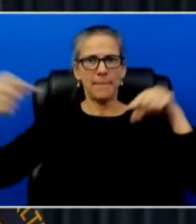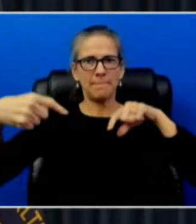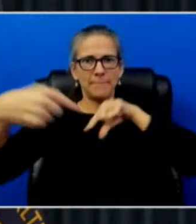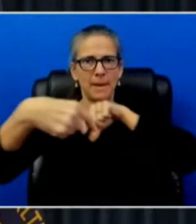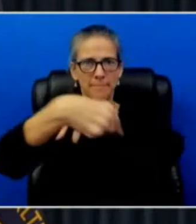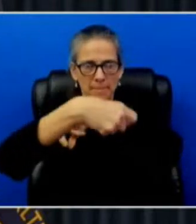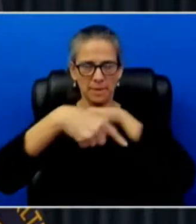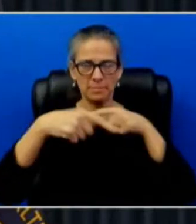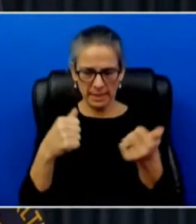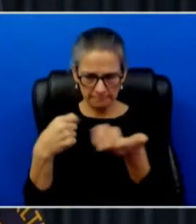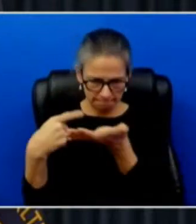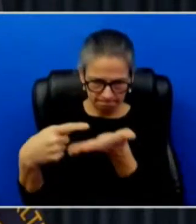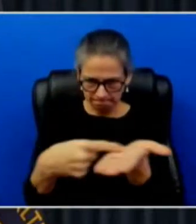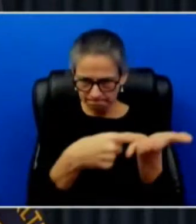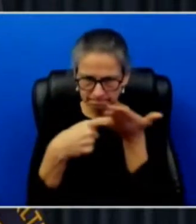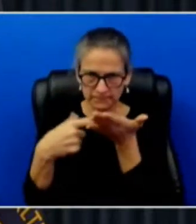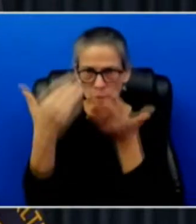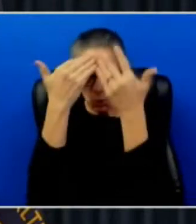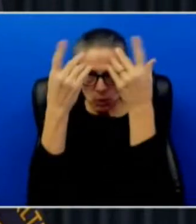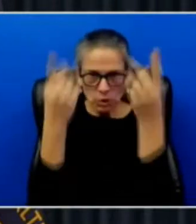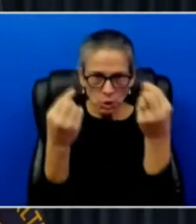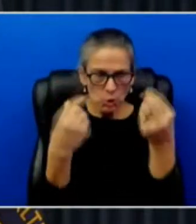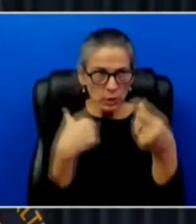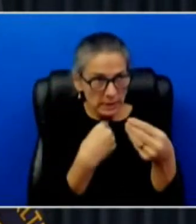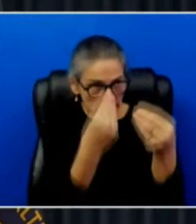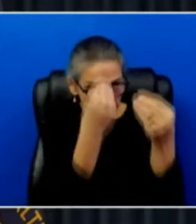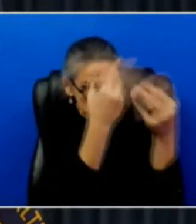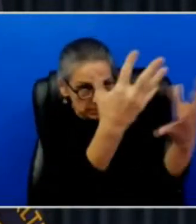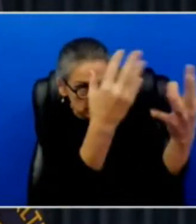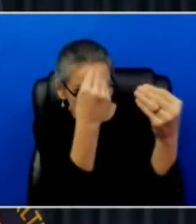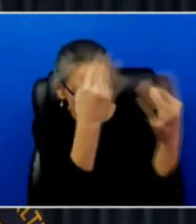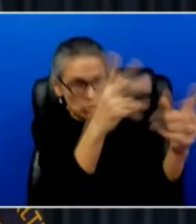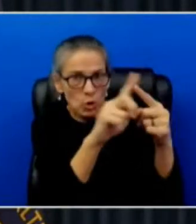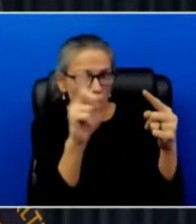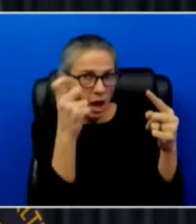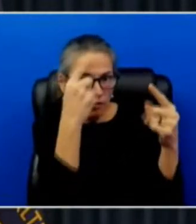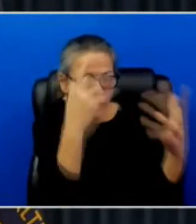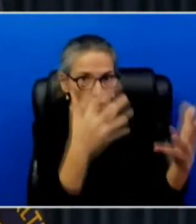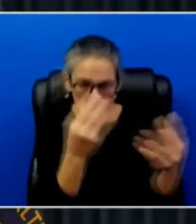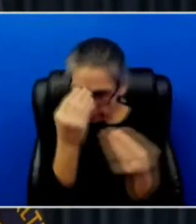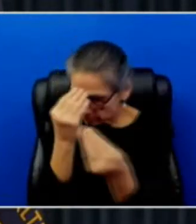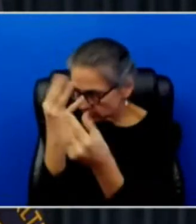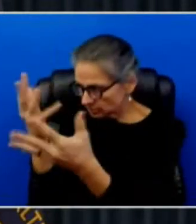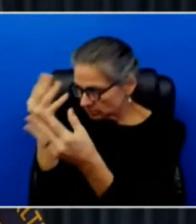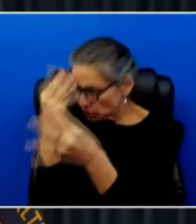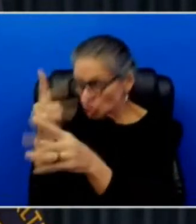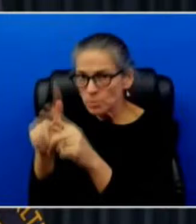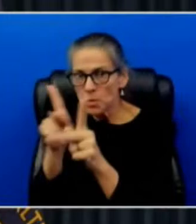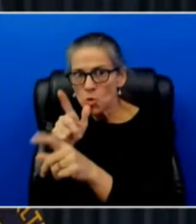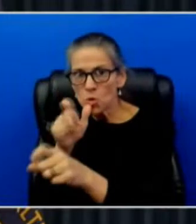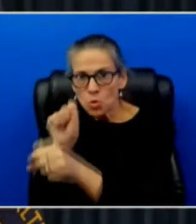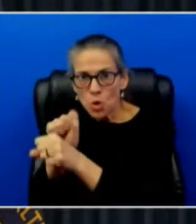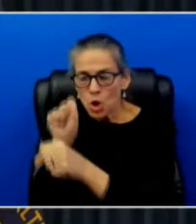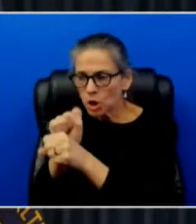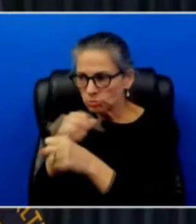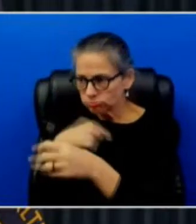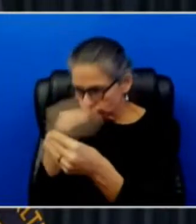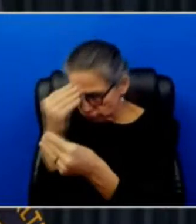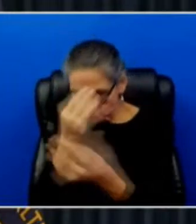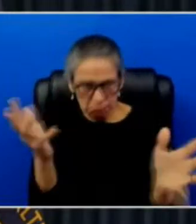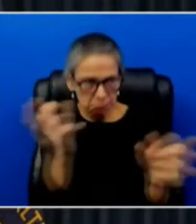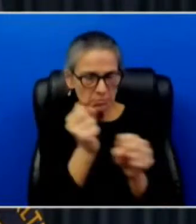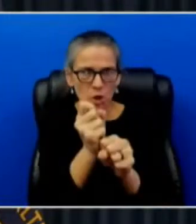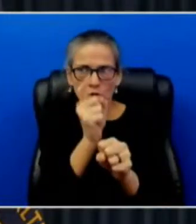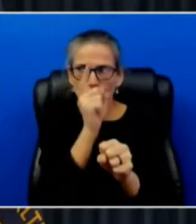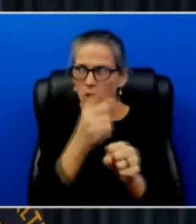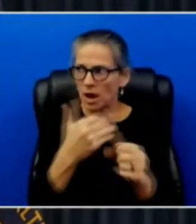get. We're providing that to your governor. We're providing that across to our transportation workers and making sure that we give the very best information and the